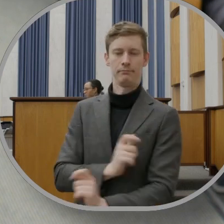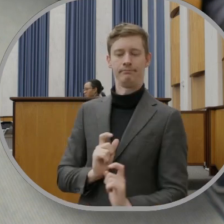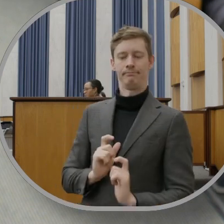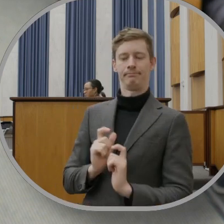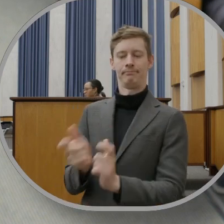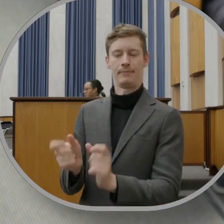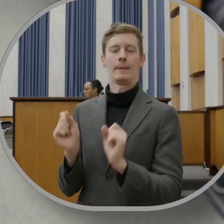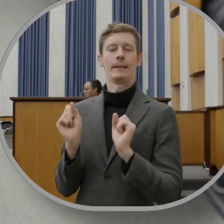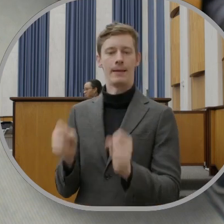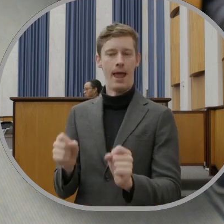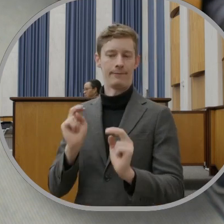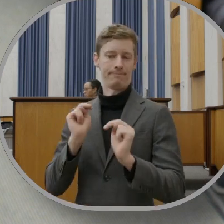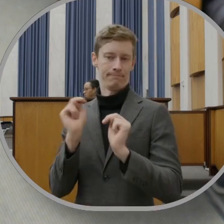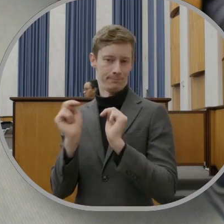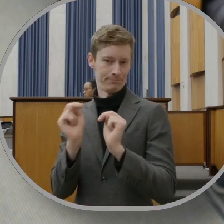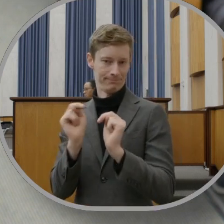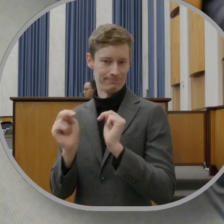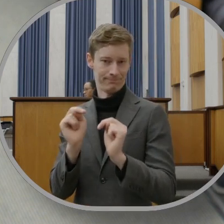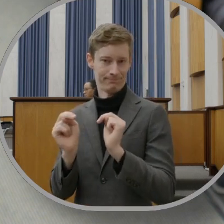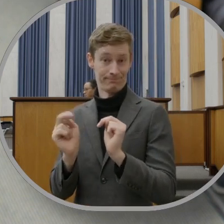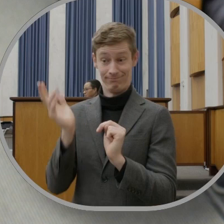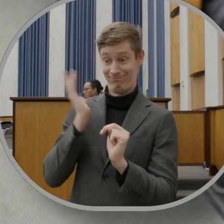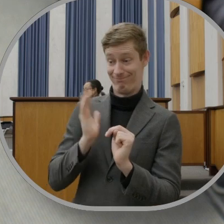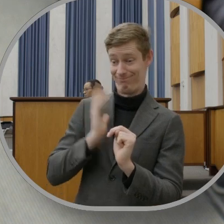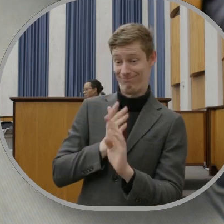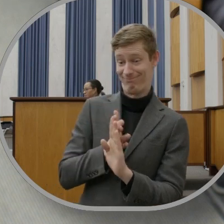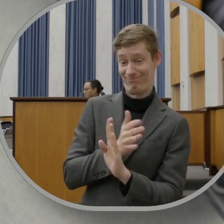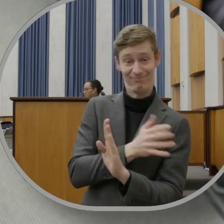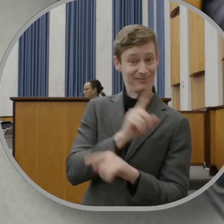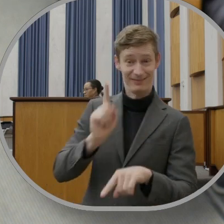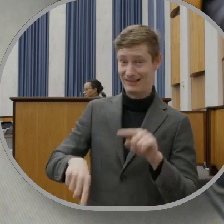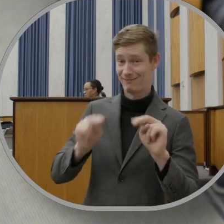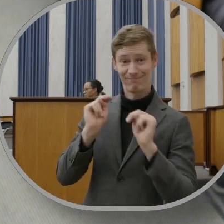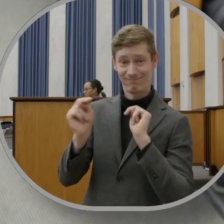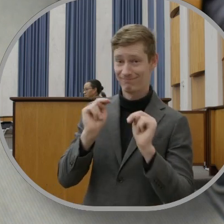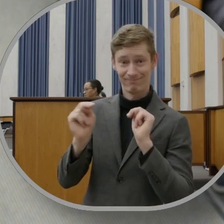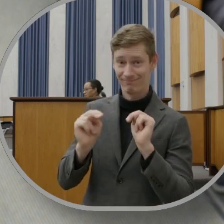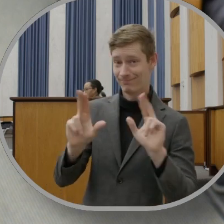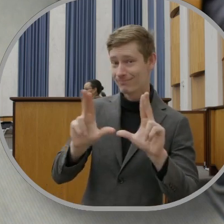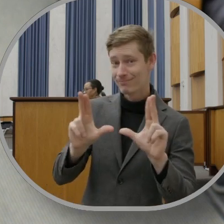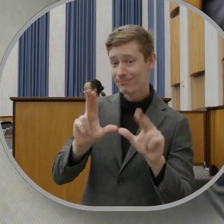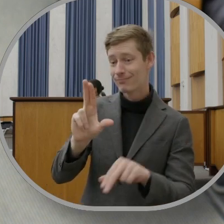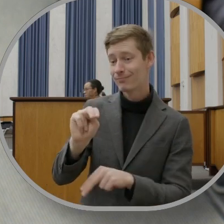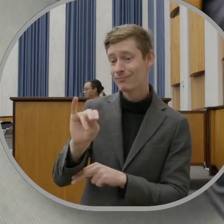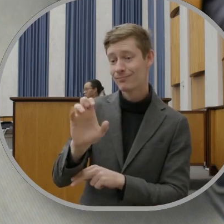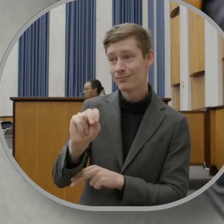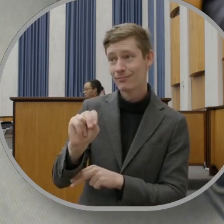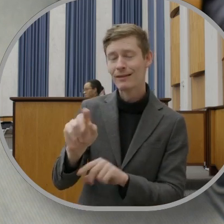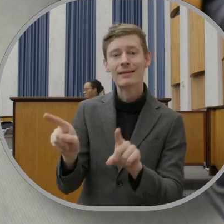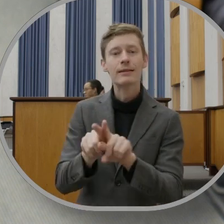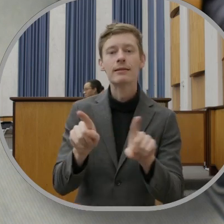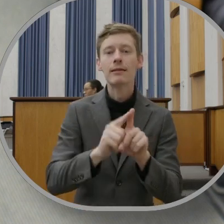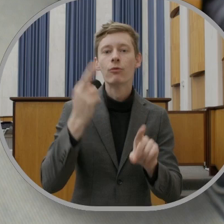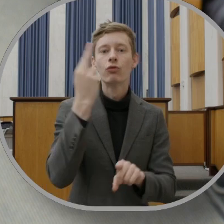likely know, workers in the South were barred from bargaining collectively for the same reason that enslaved people were barred from learning how